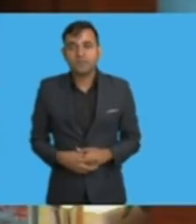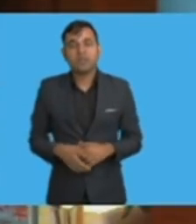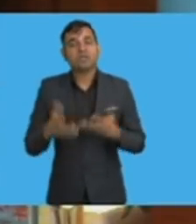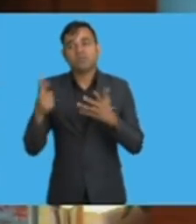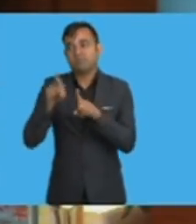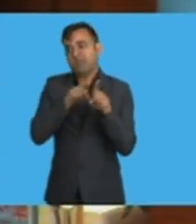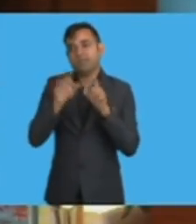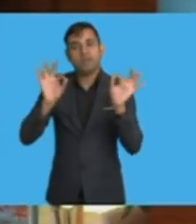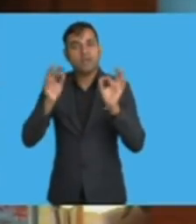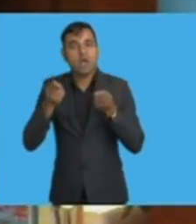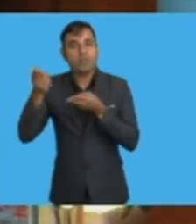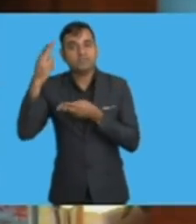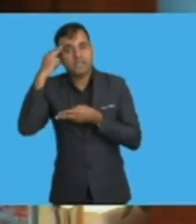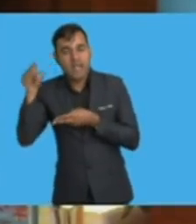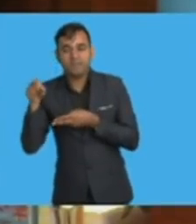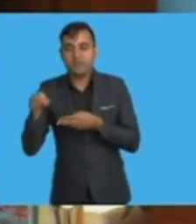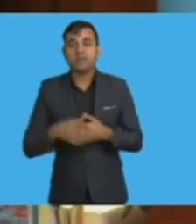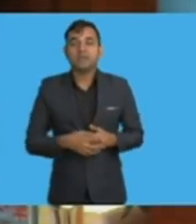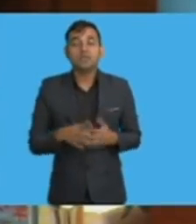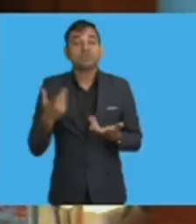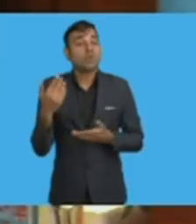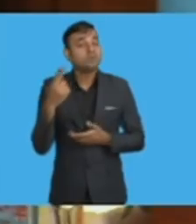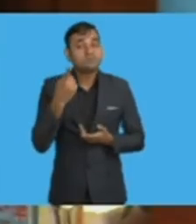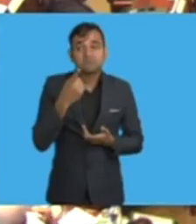Since there is only one nomination,